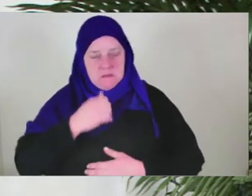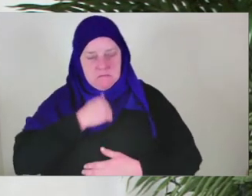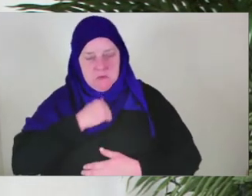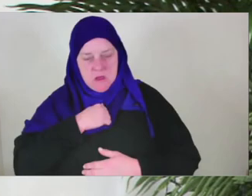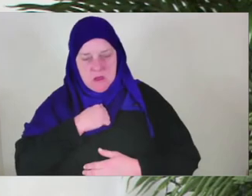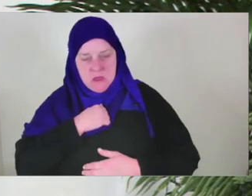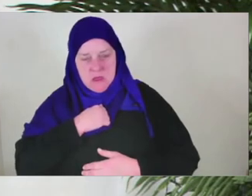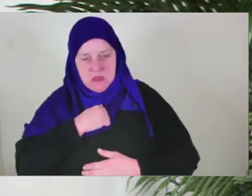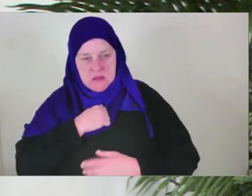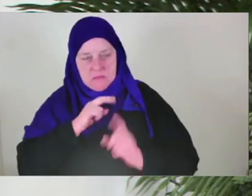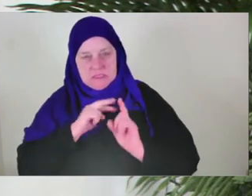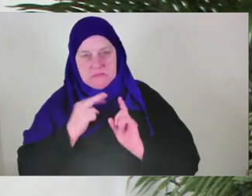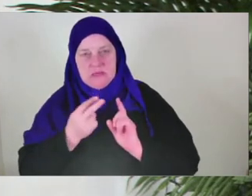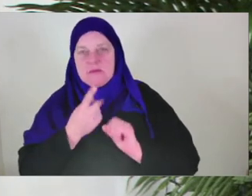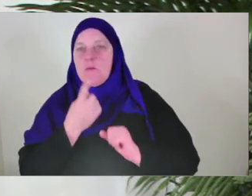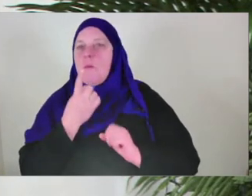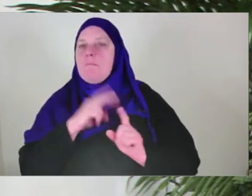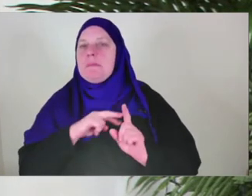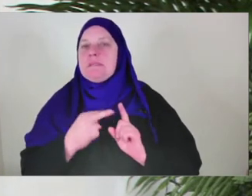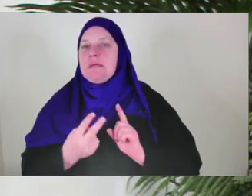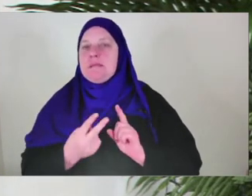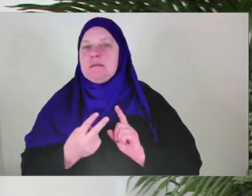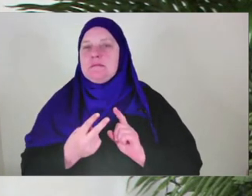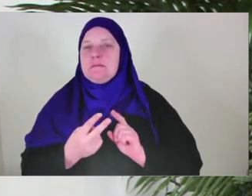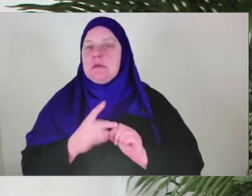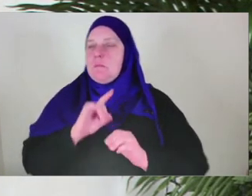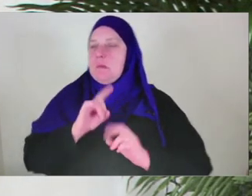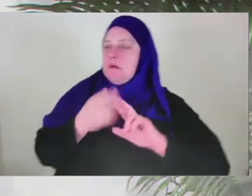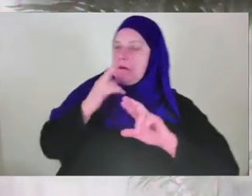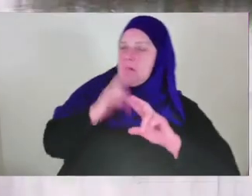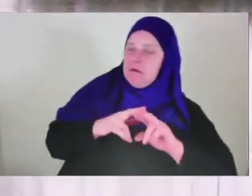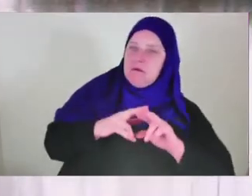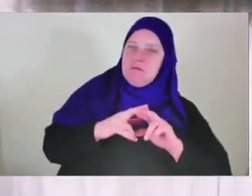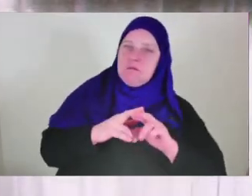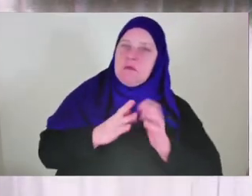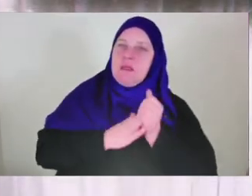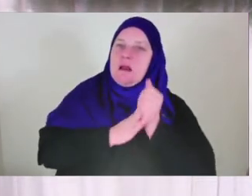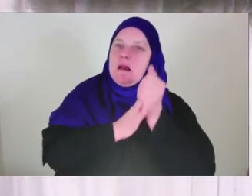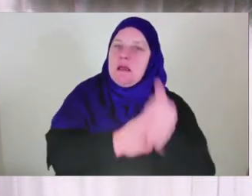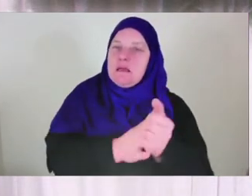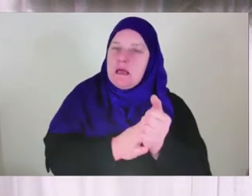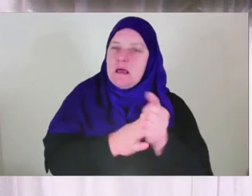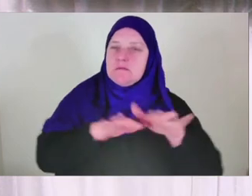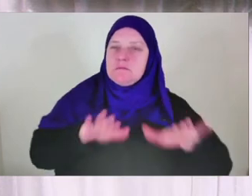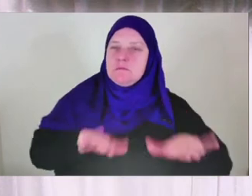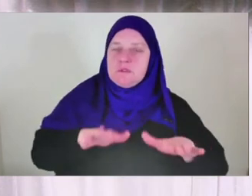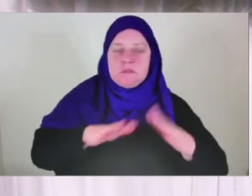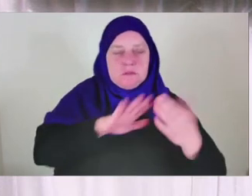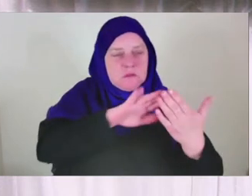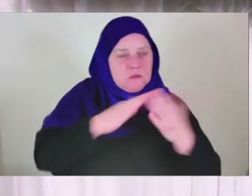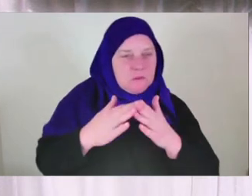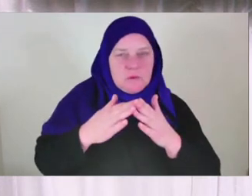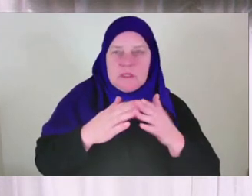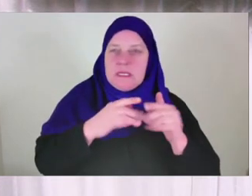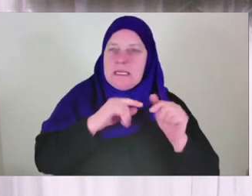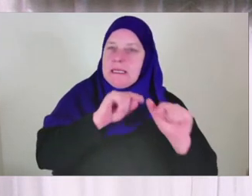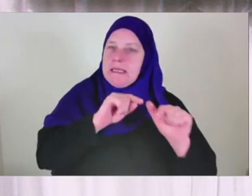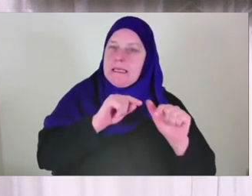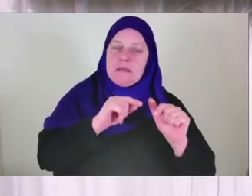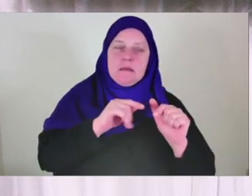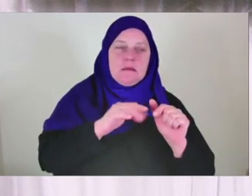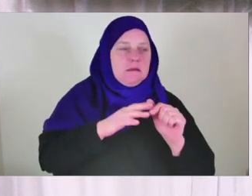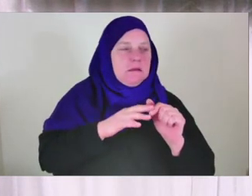those issues or people in need. Mm. And that's where the Maraja have that view and that